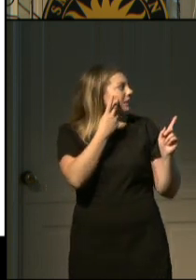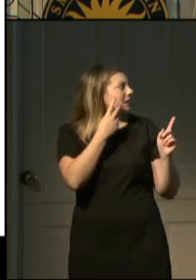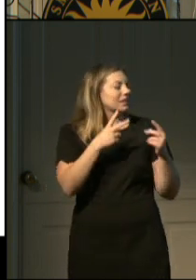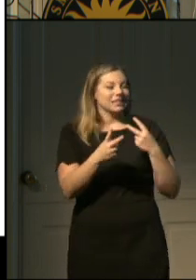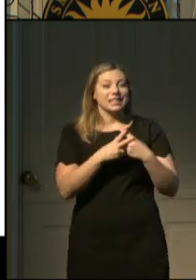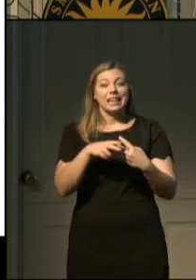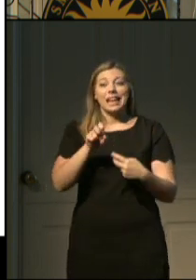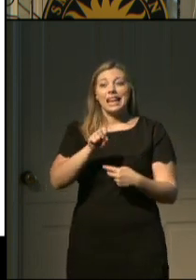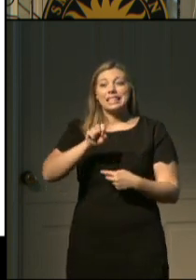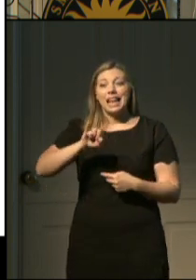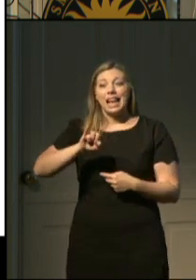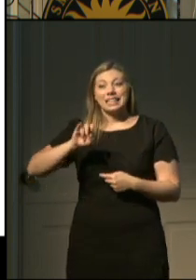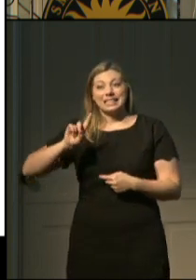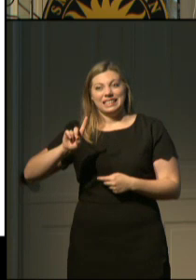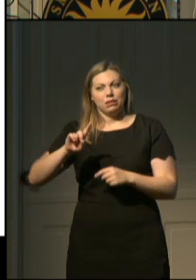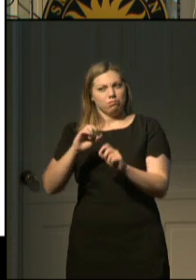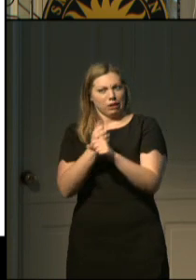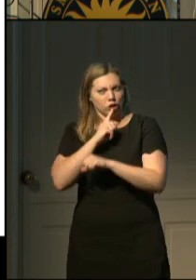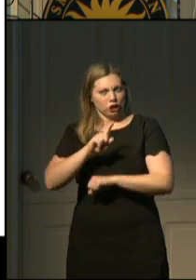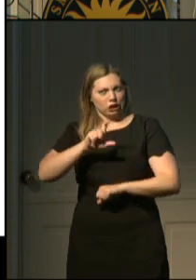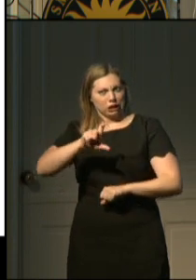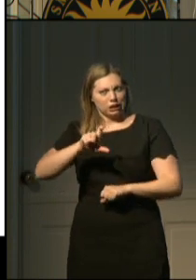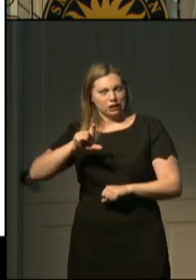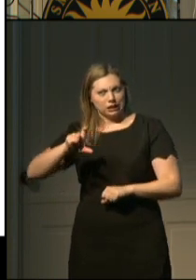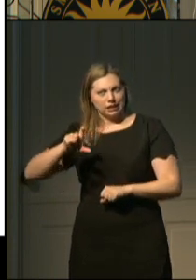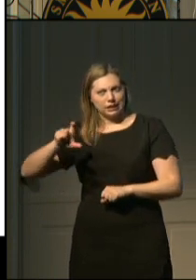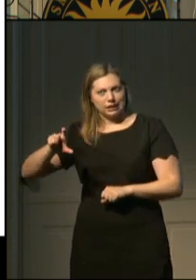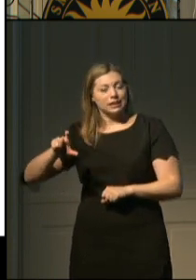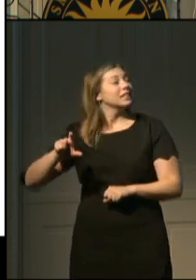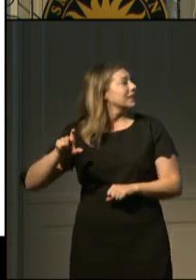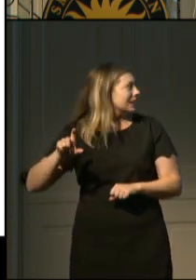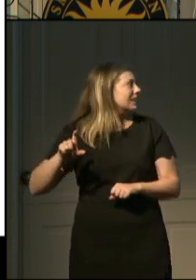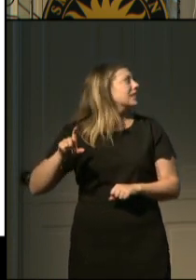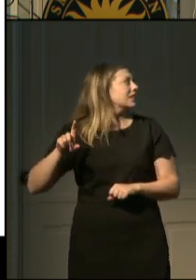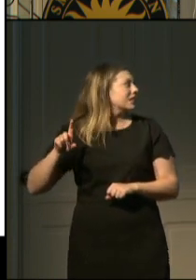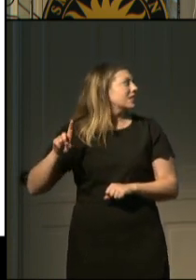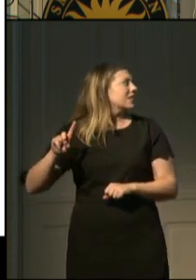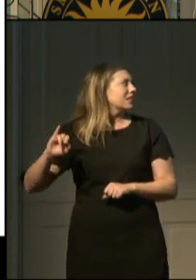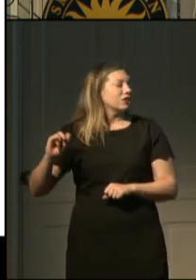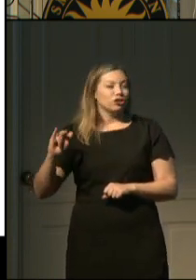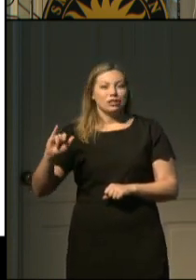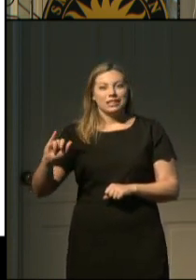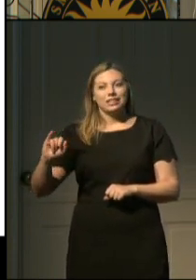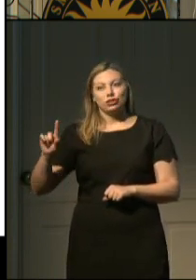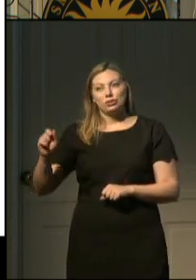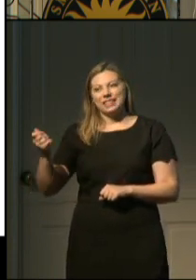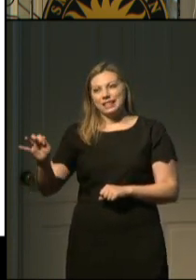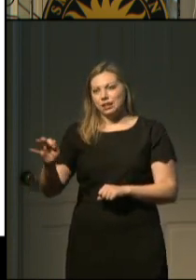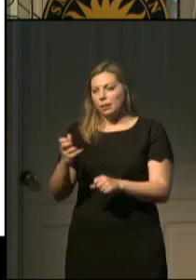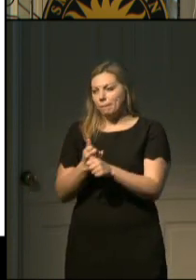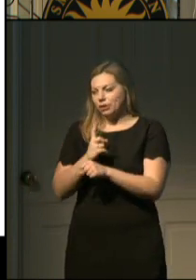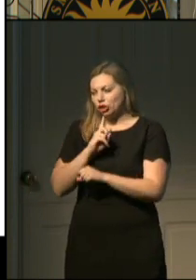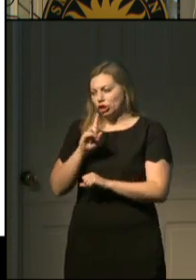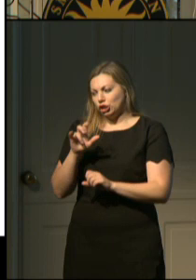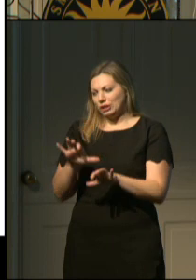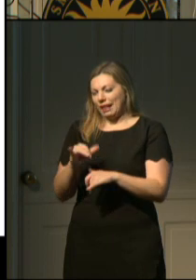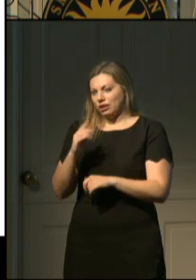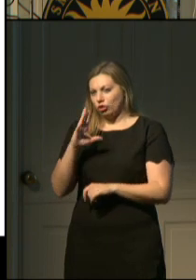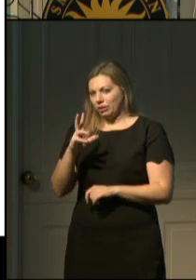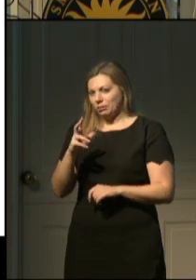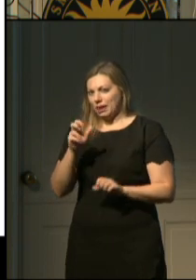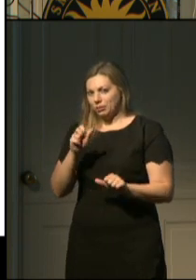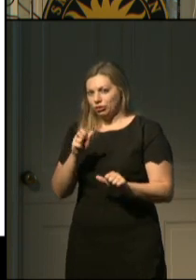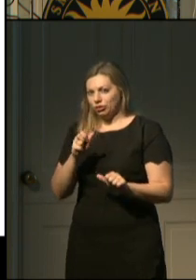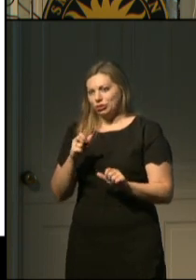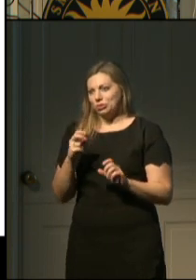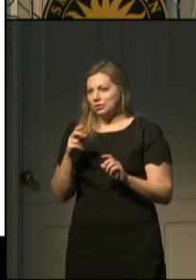and D. That way screen readers will pronounce it correctly for those who are visually impaired and relying upon them. Lunch will